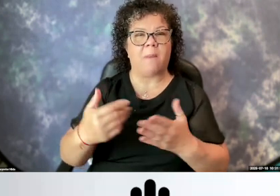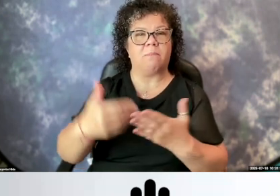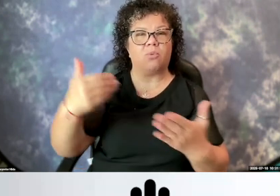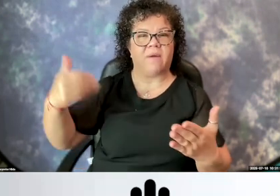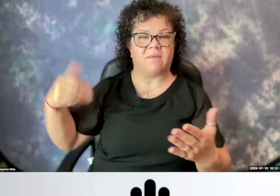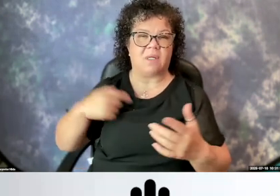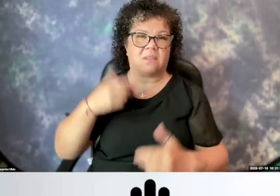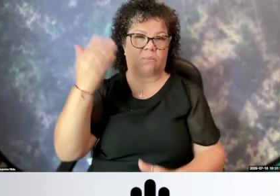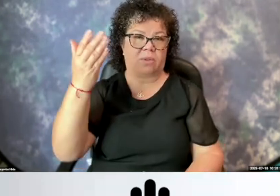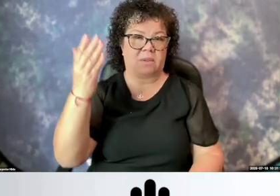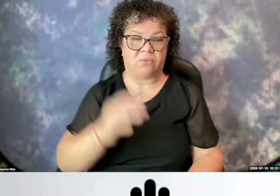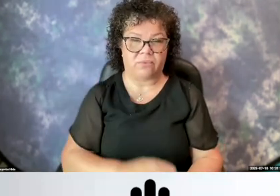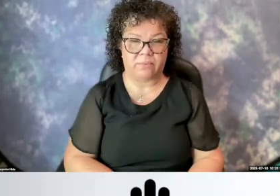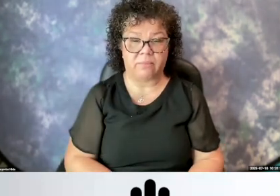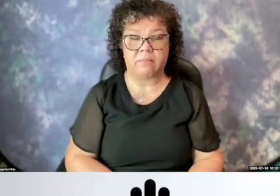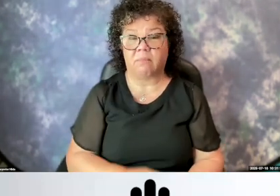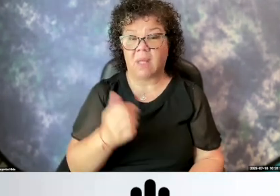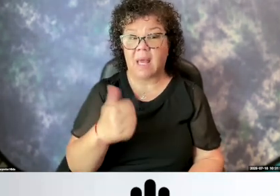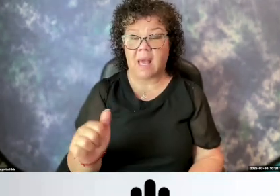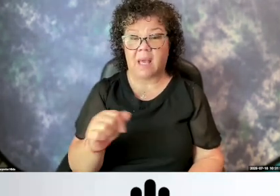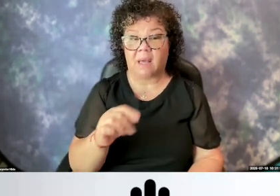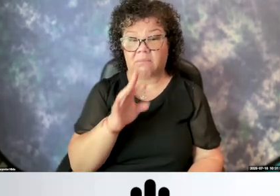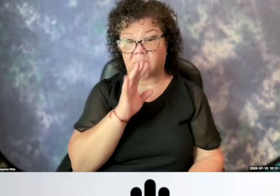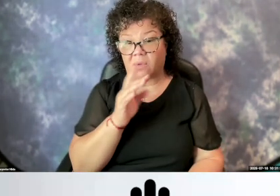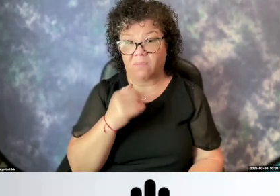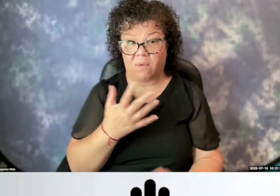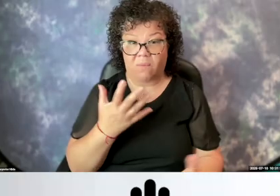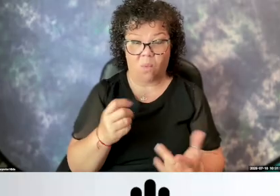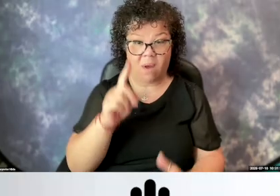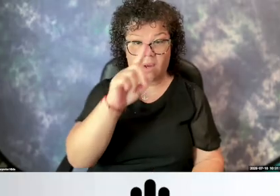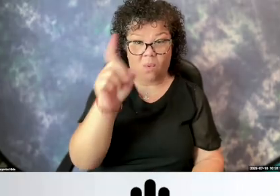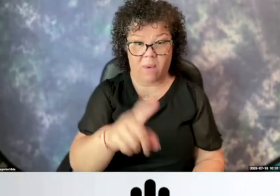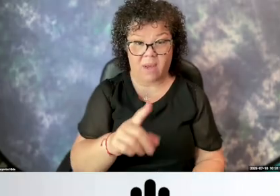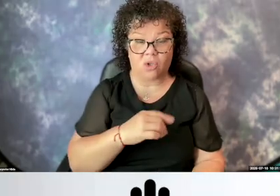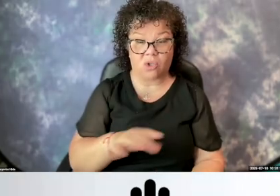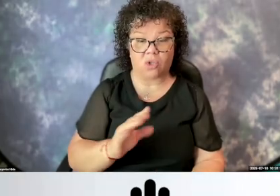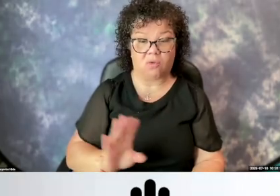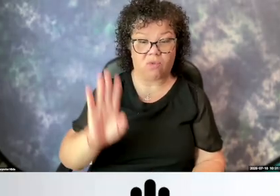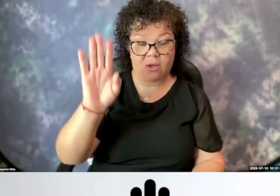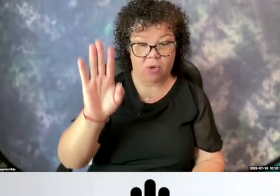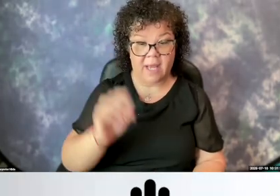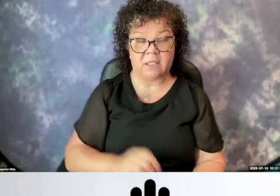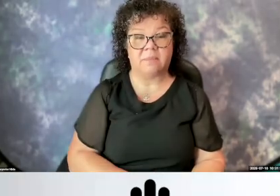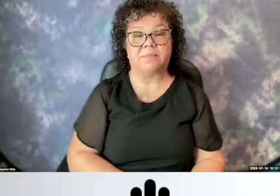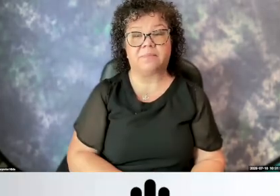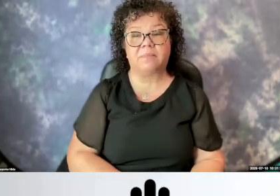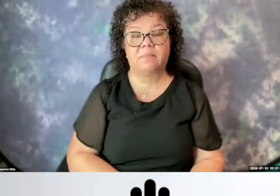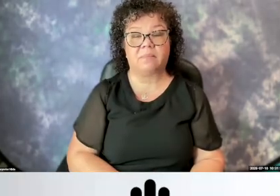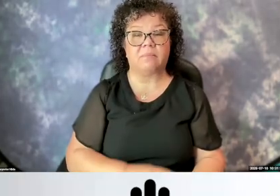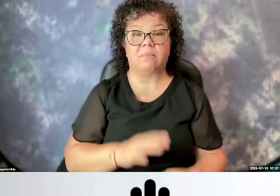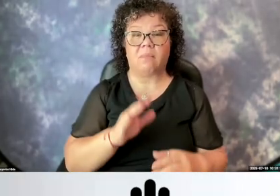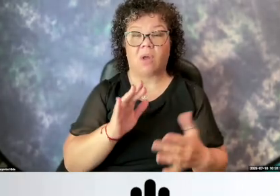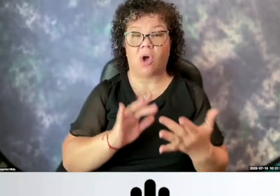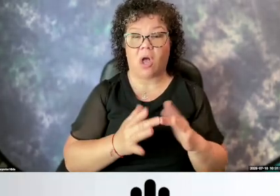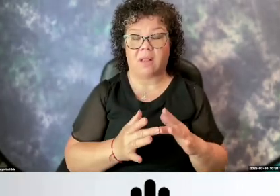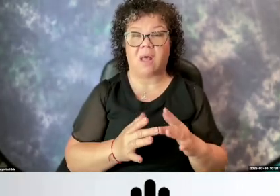if you would like to make a verbal comment or ask a question, please raise your hand. For those using Zoom online, please click